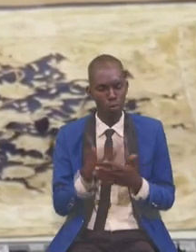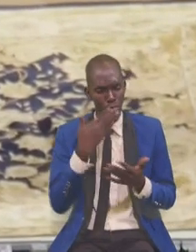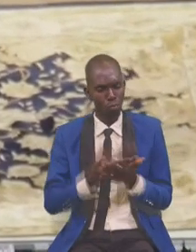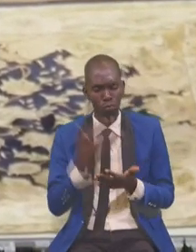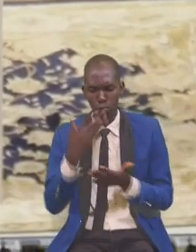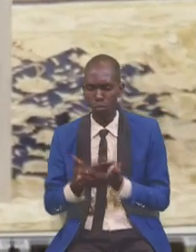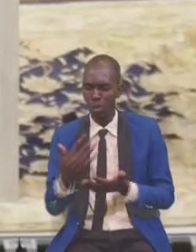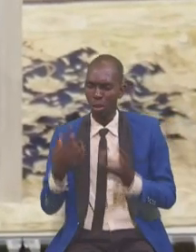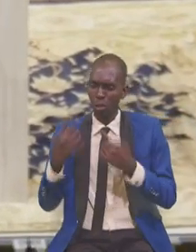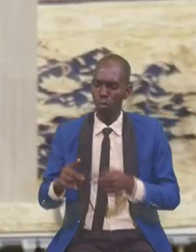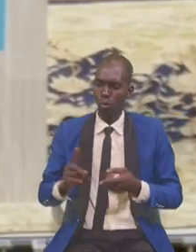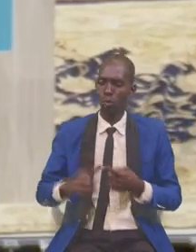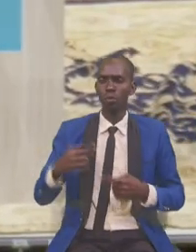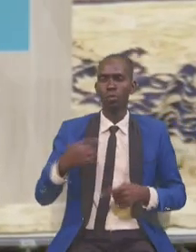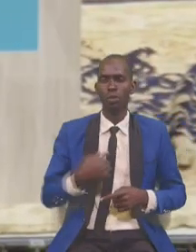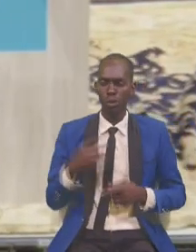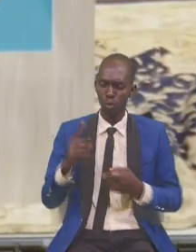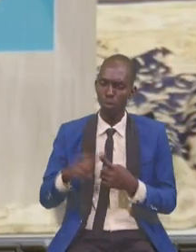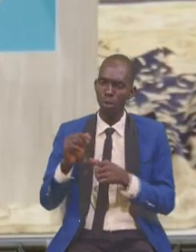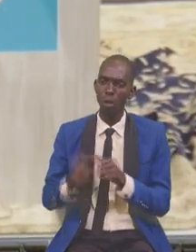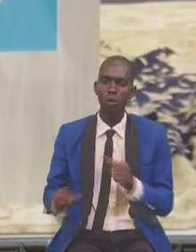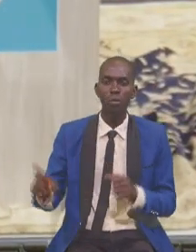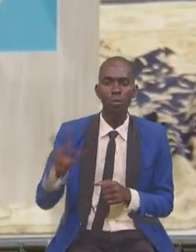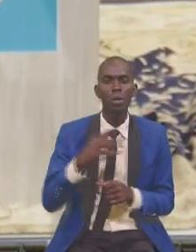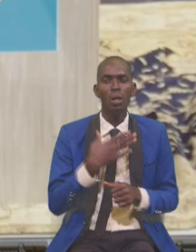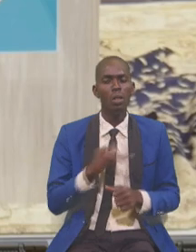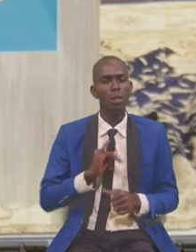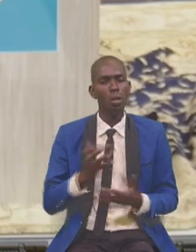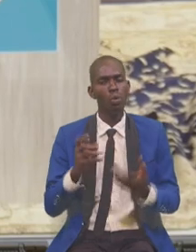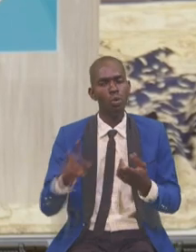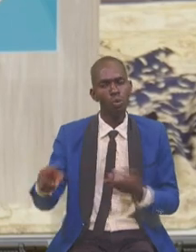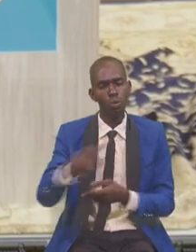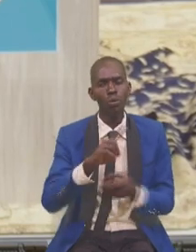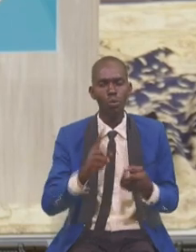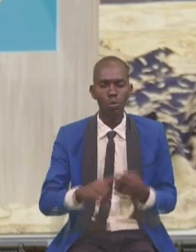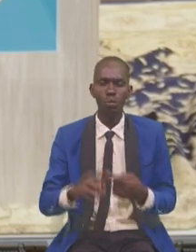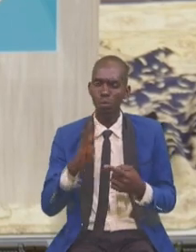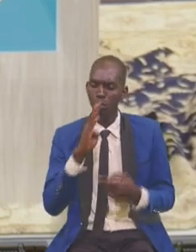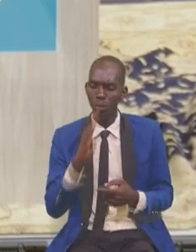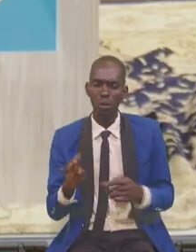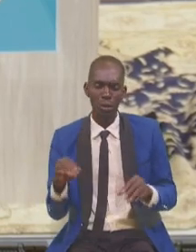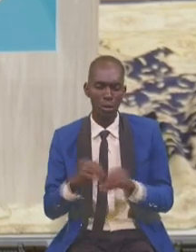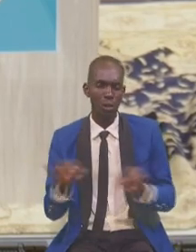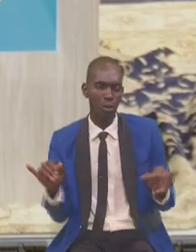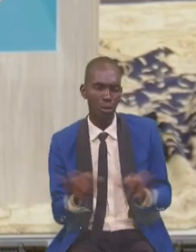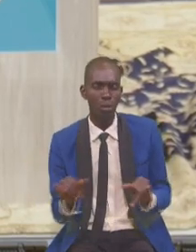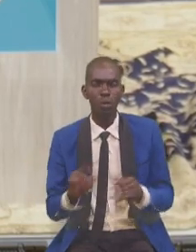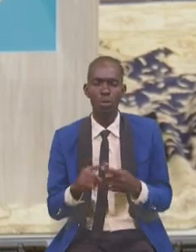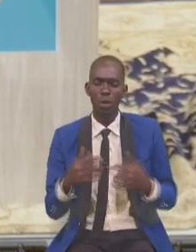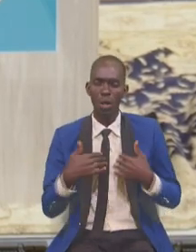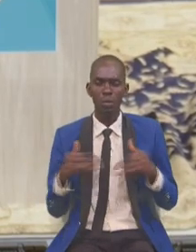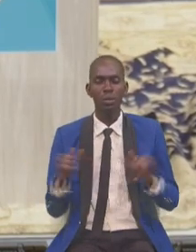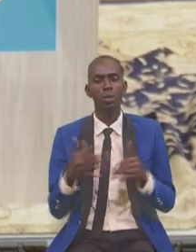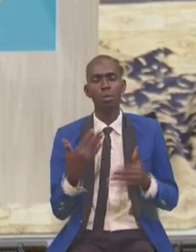are coming through me to everybody. And I call you to the same life pattern and to the same lifestyle,